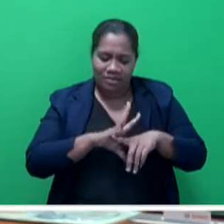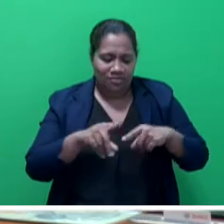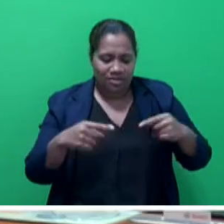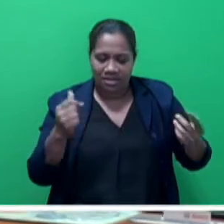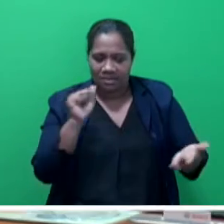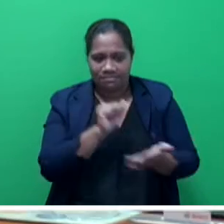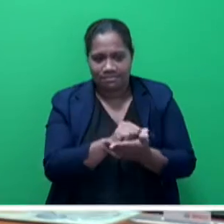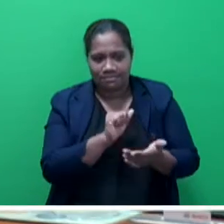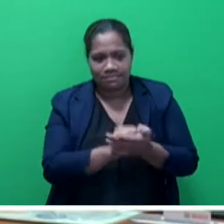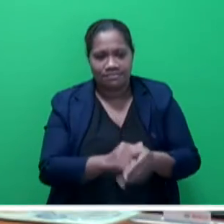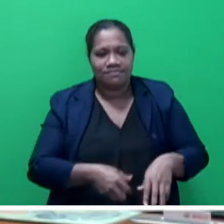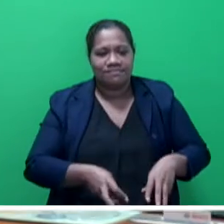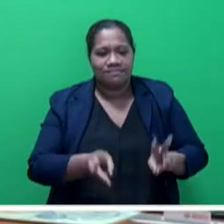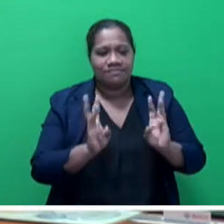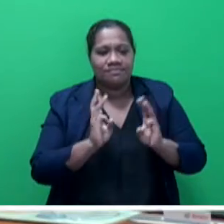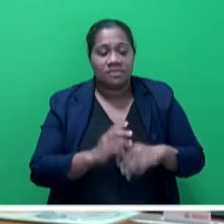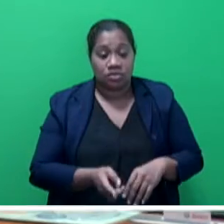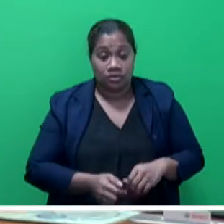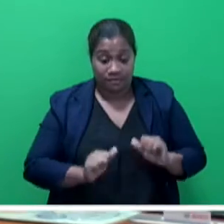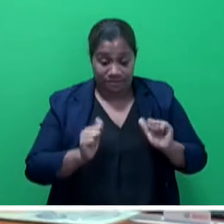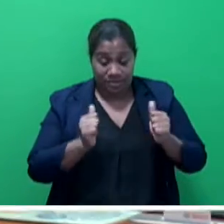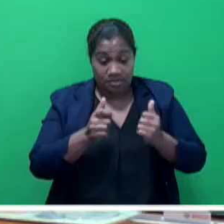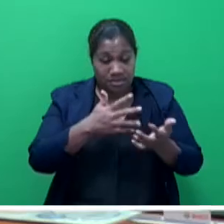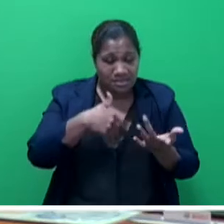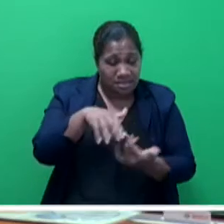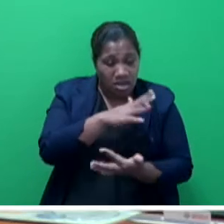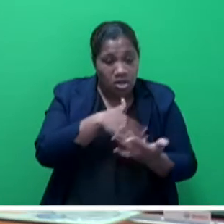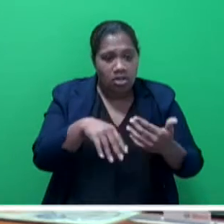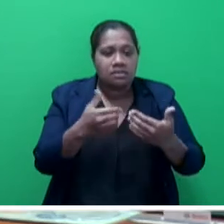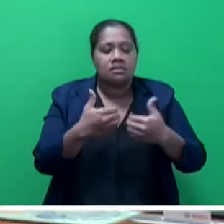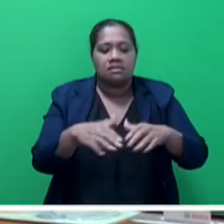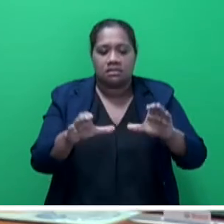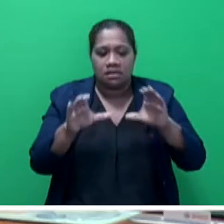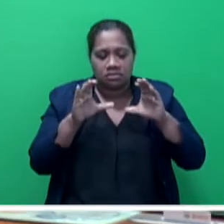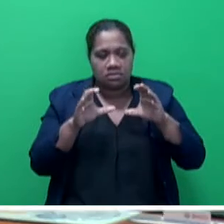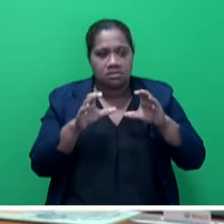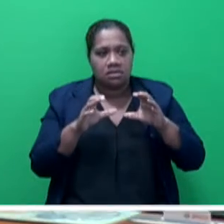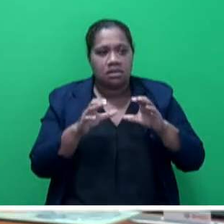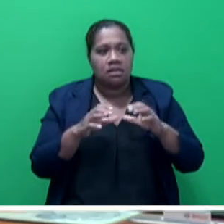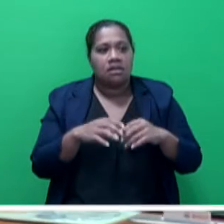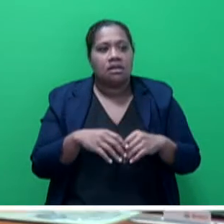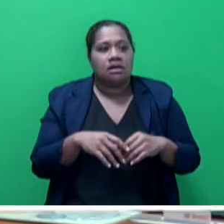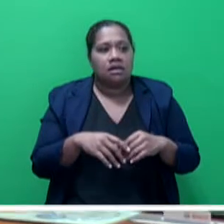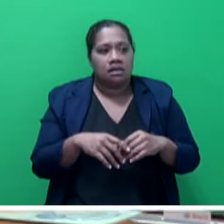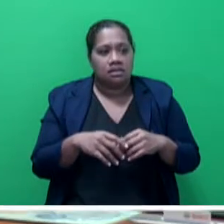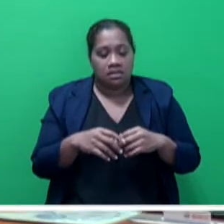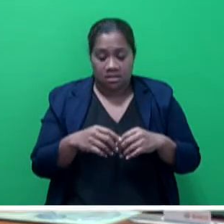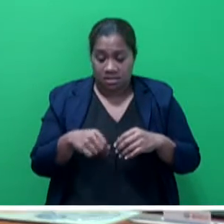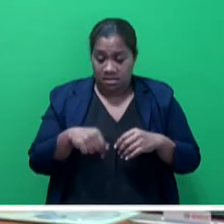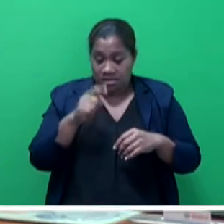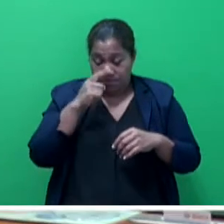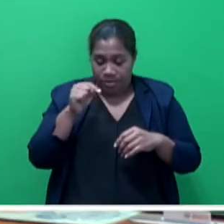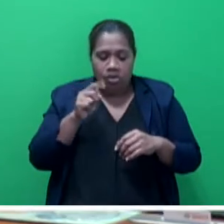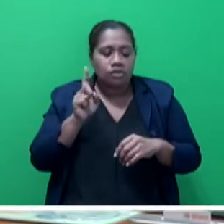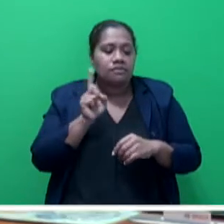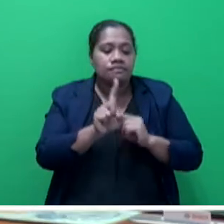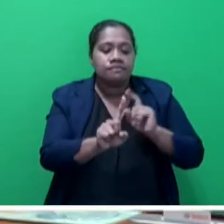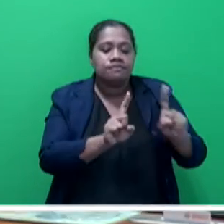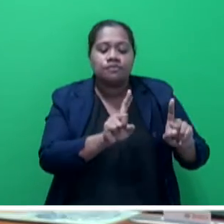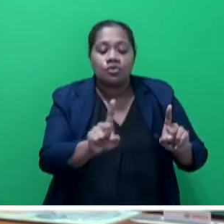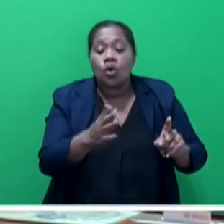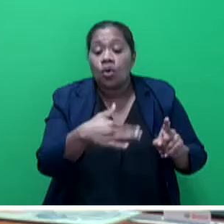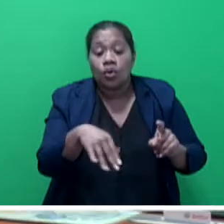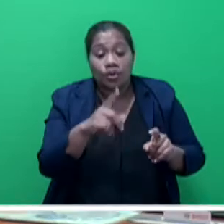way. After the cyclone, the council's market team visited all the vendors to register and relocate these